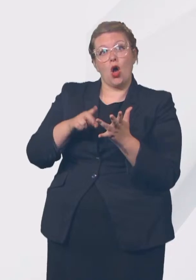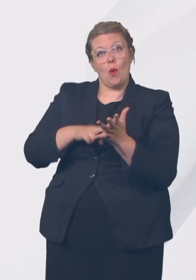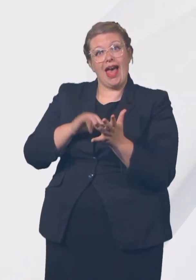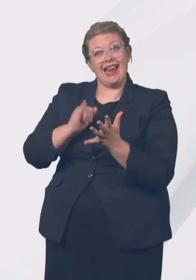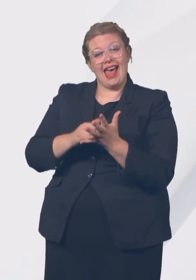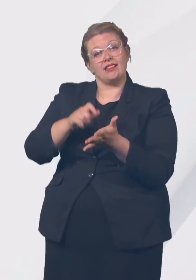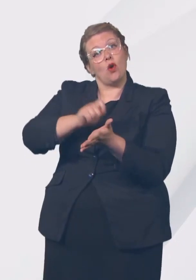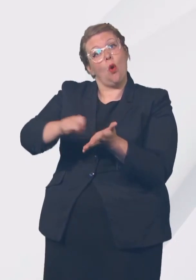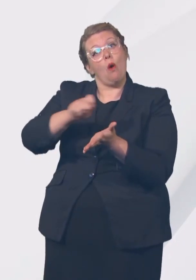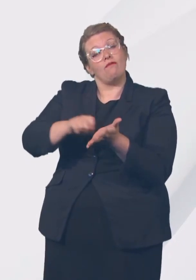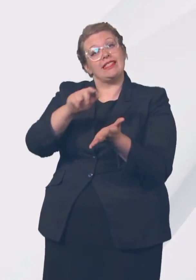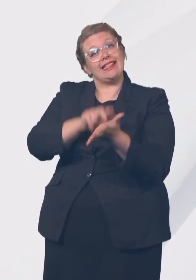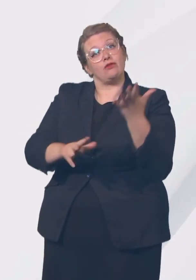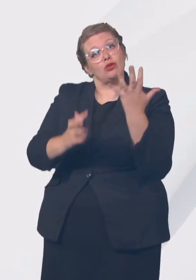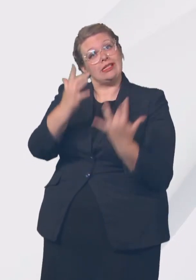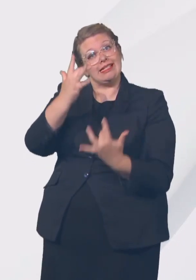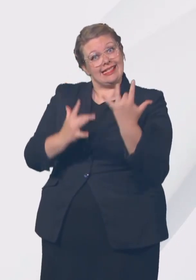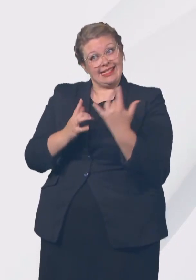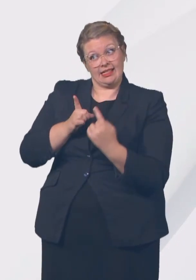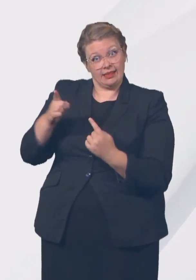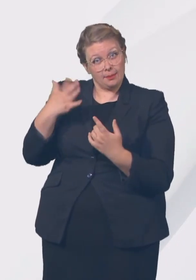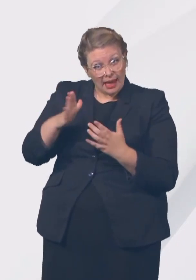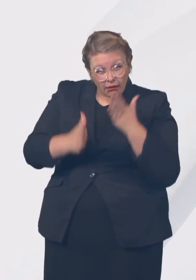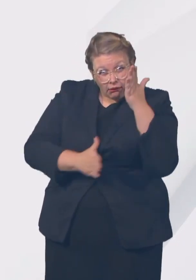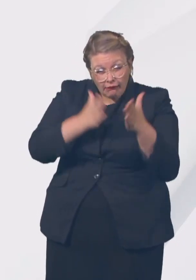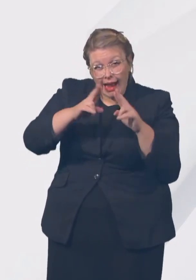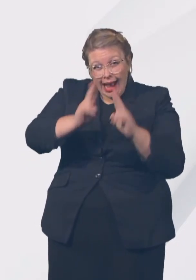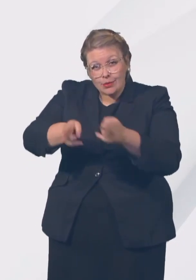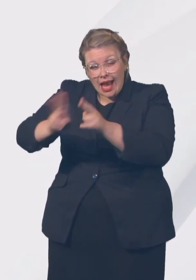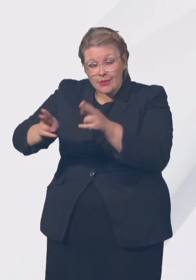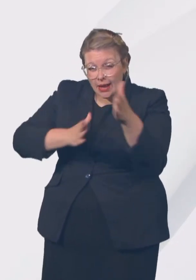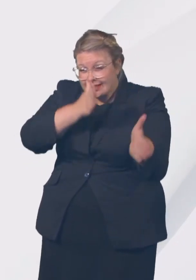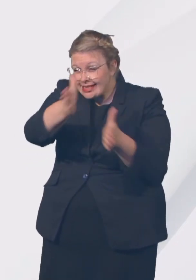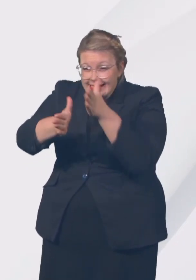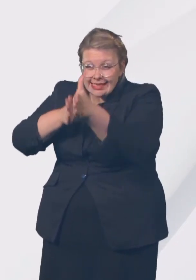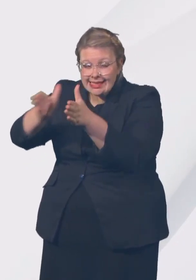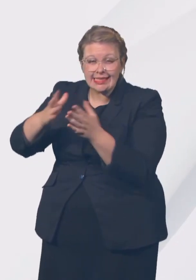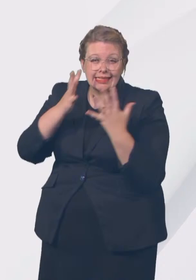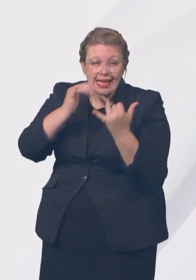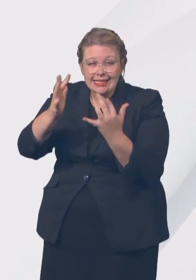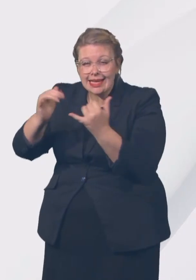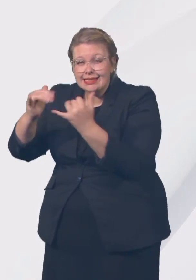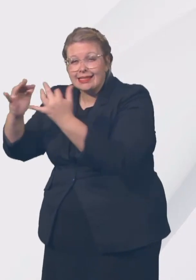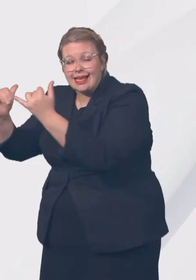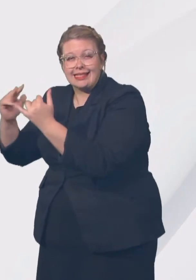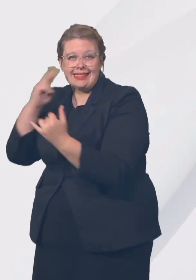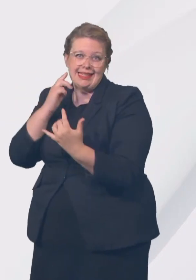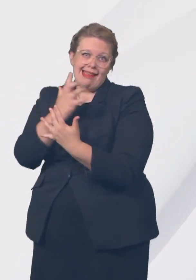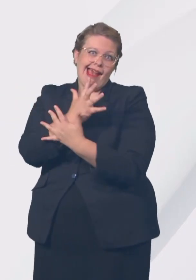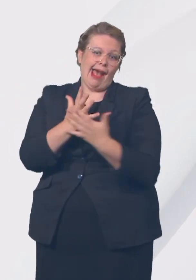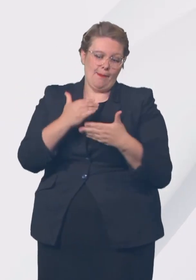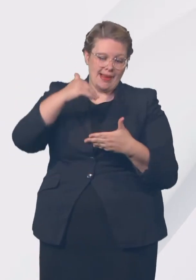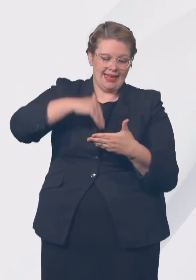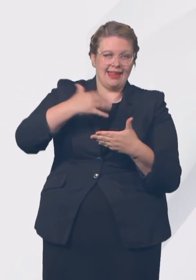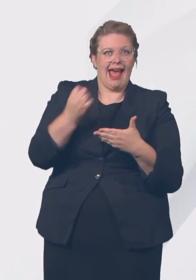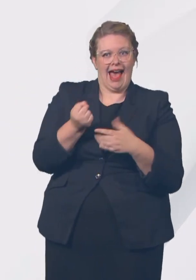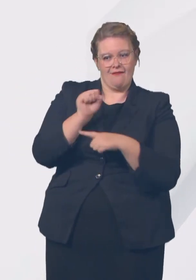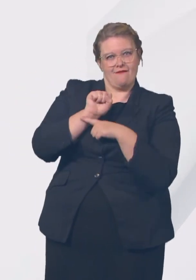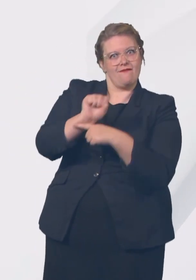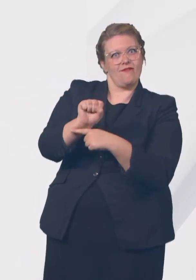area shows the proportion of people who have COVID-19 antibodies. As you can see, in the older age